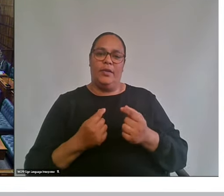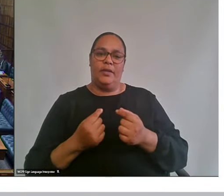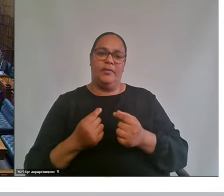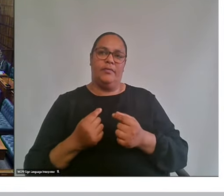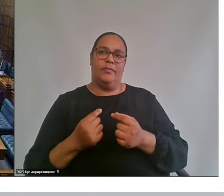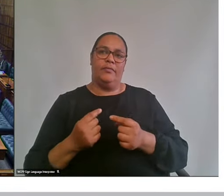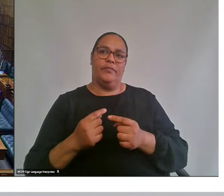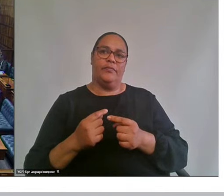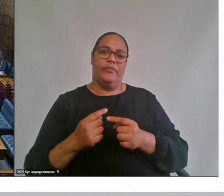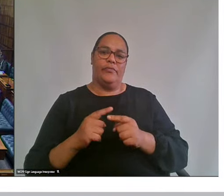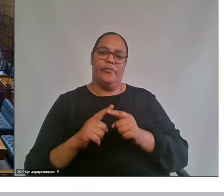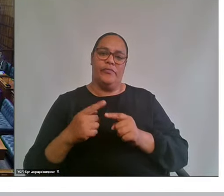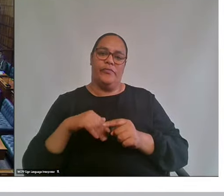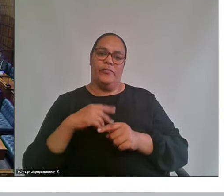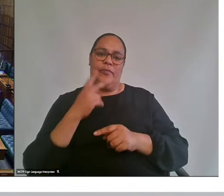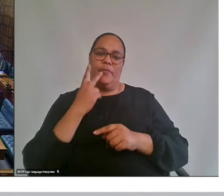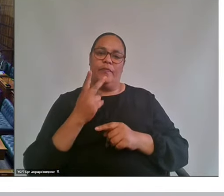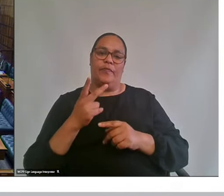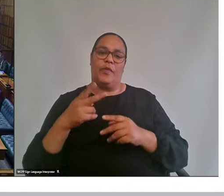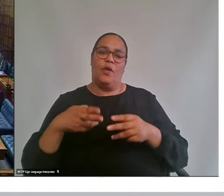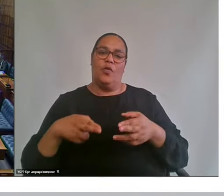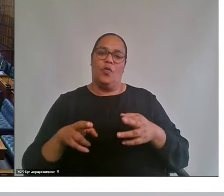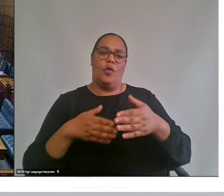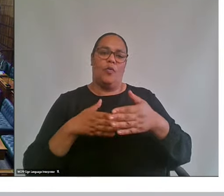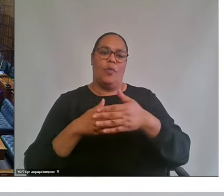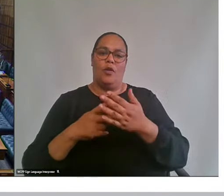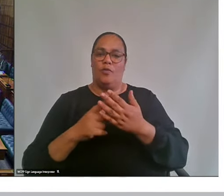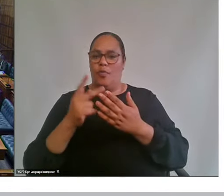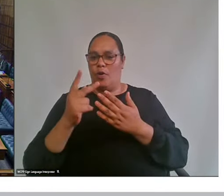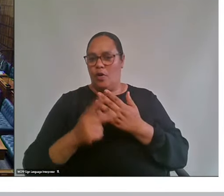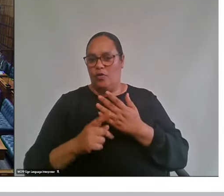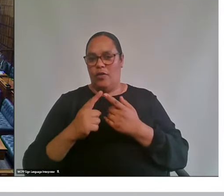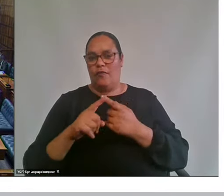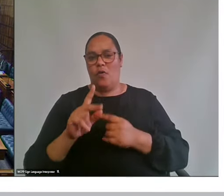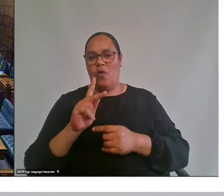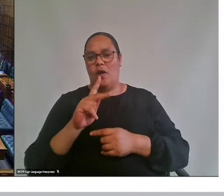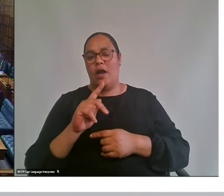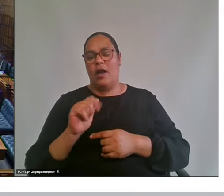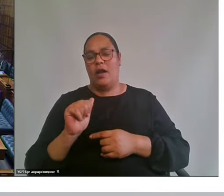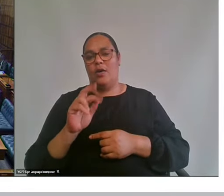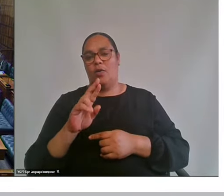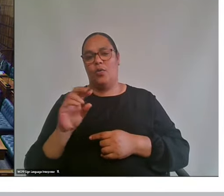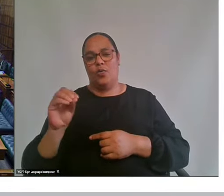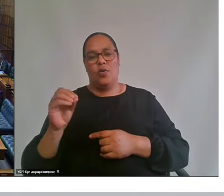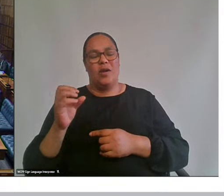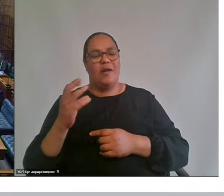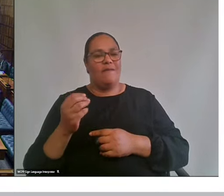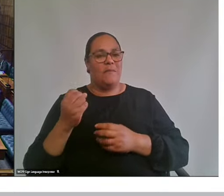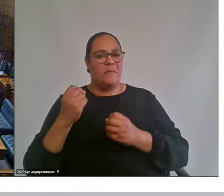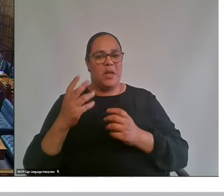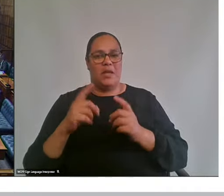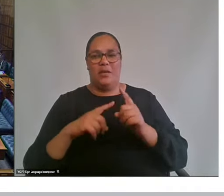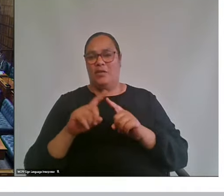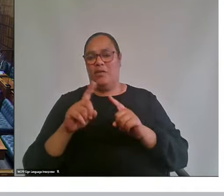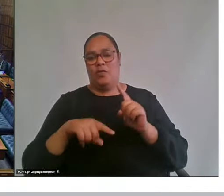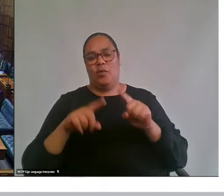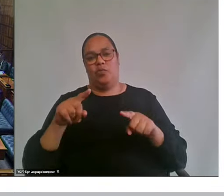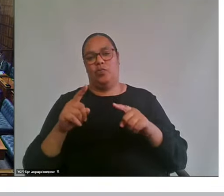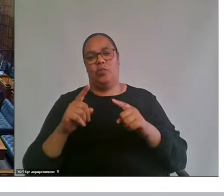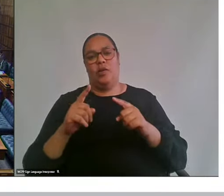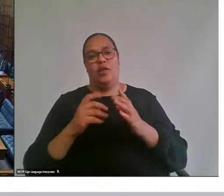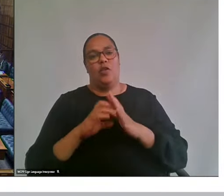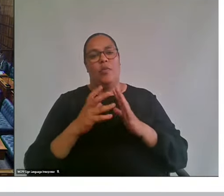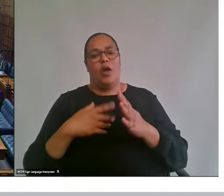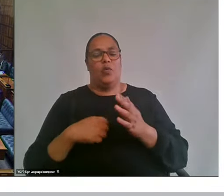we um we've seen for example the roadblox projects for the Karu and so on so there's lots of uh different examples of how we